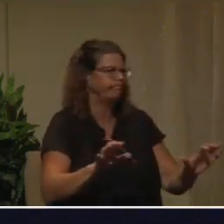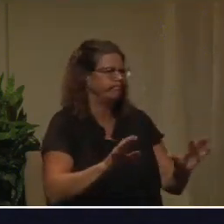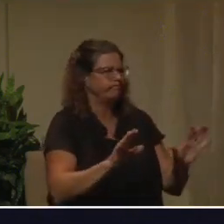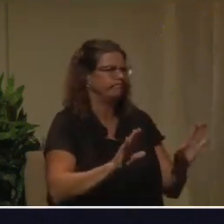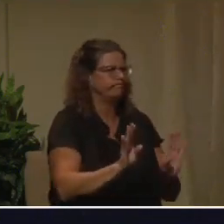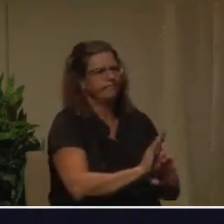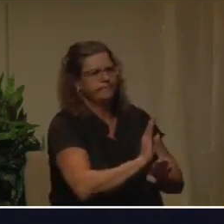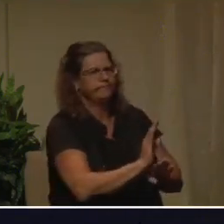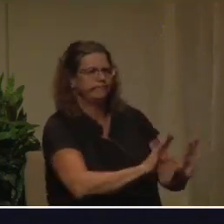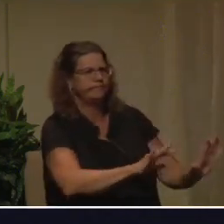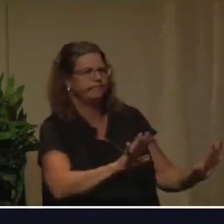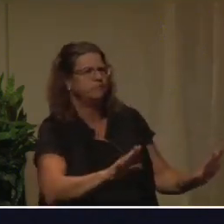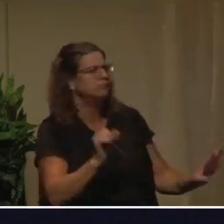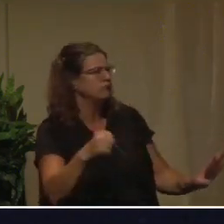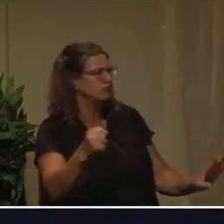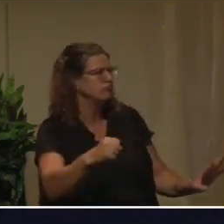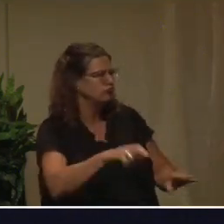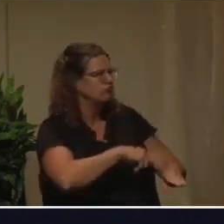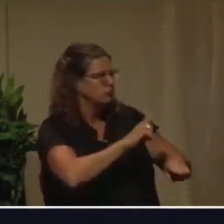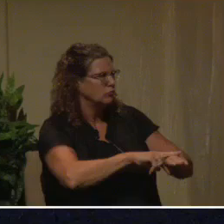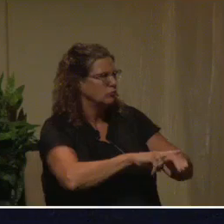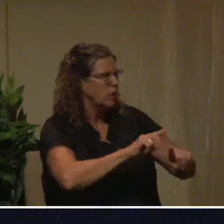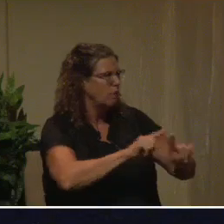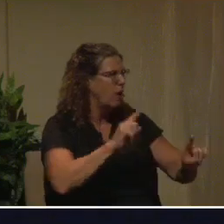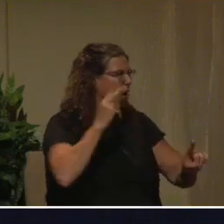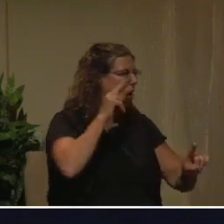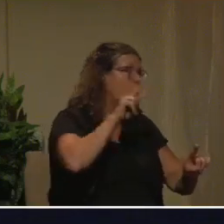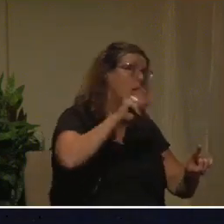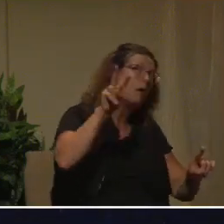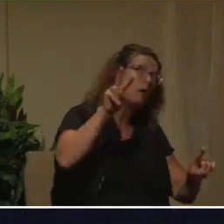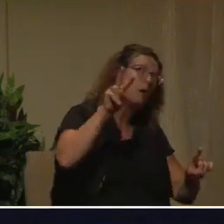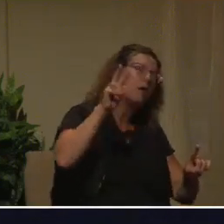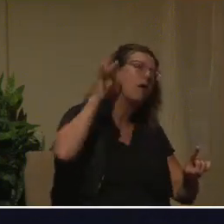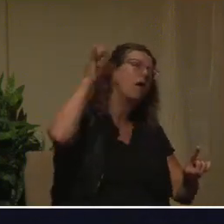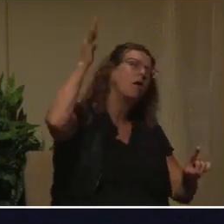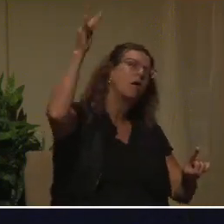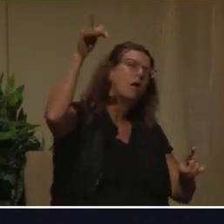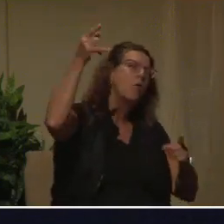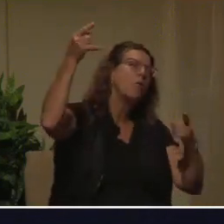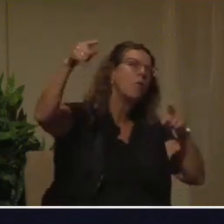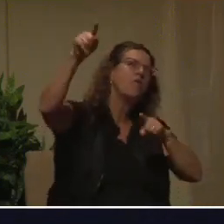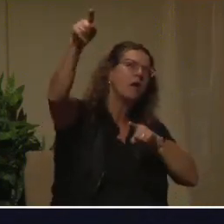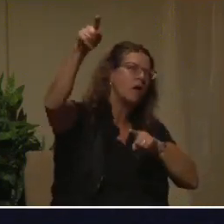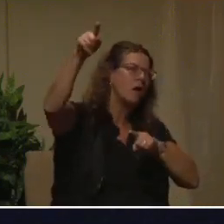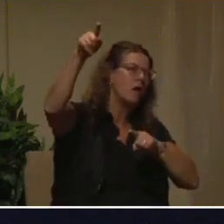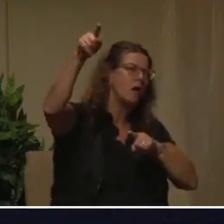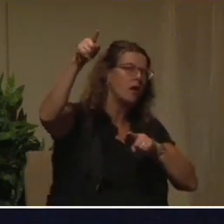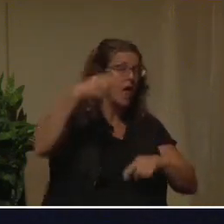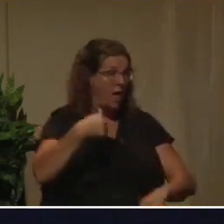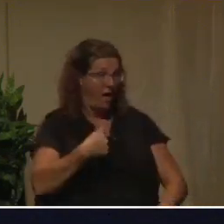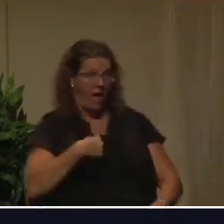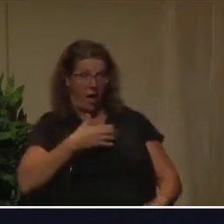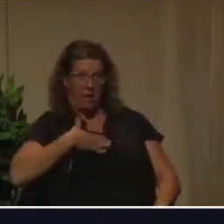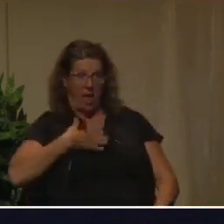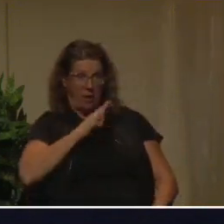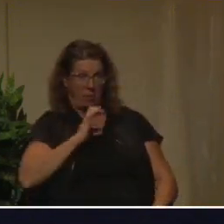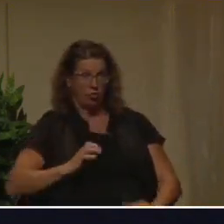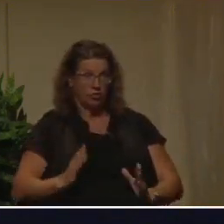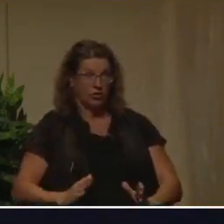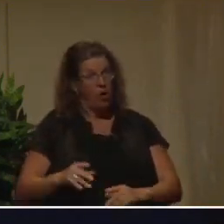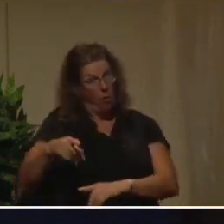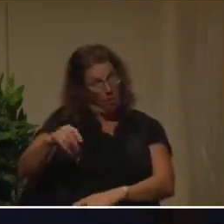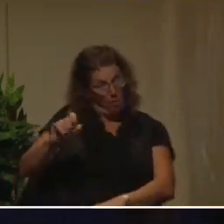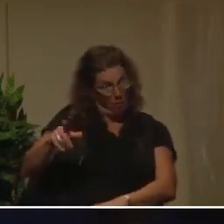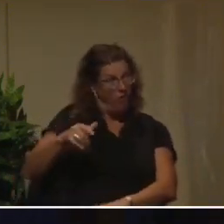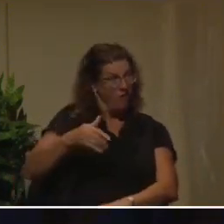is far, far greater than what we have here. You see, I'm glad I'm a Christian. Paul was glad he was a